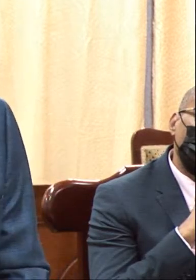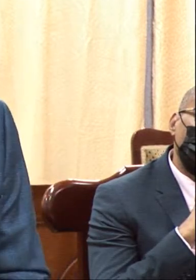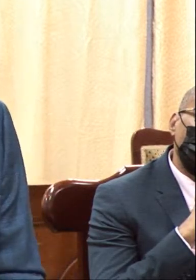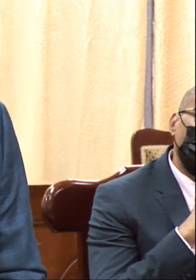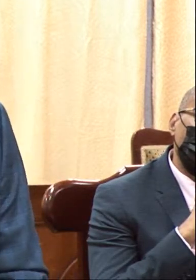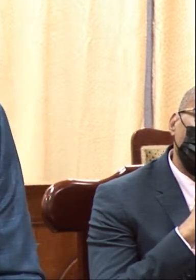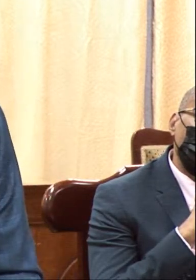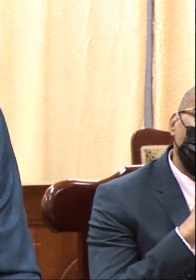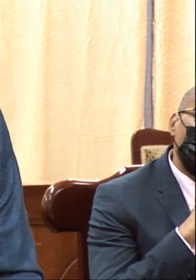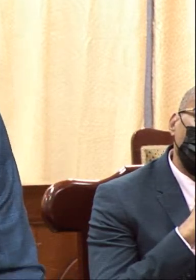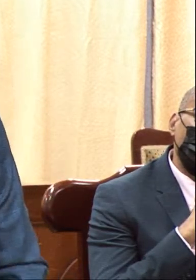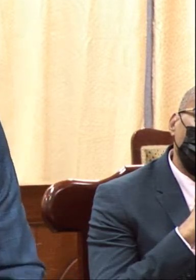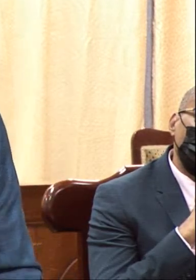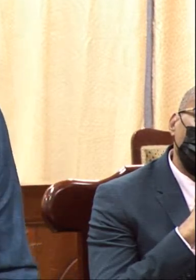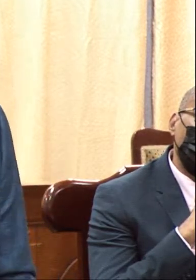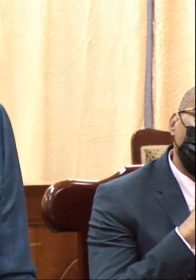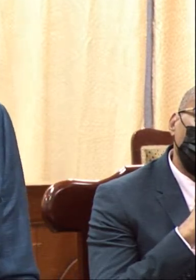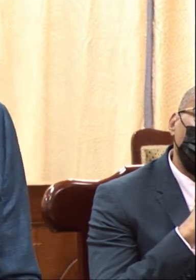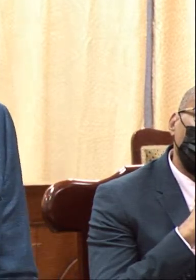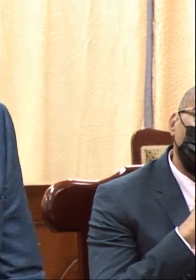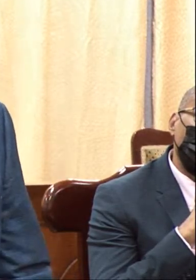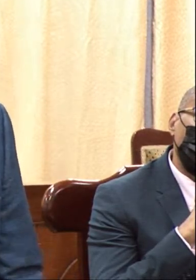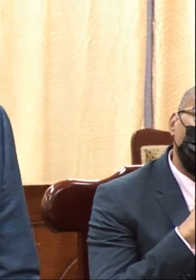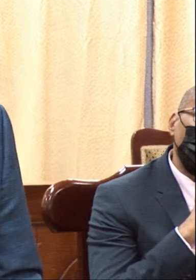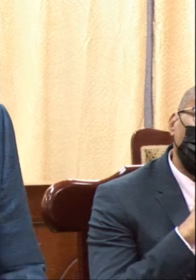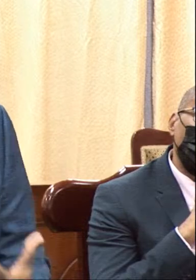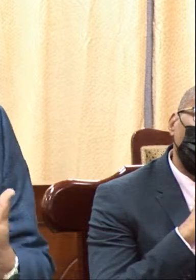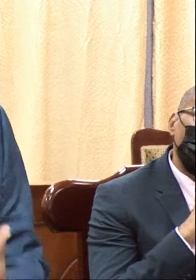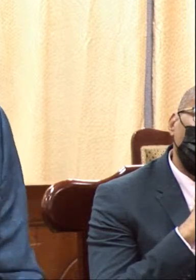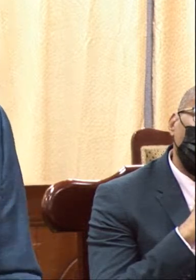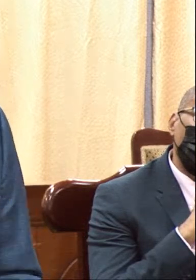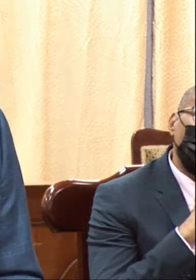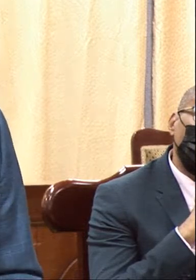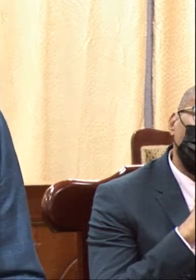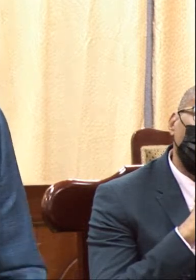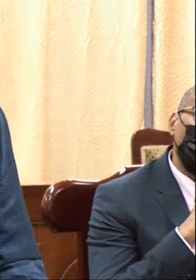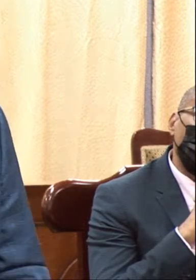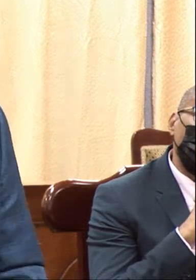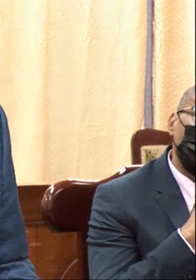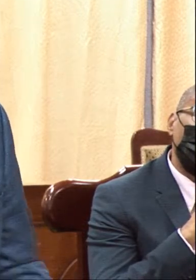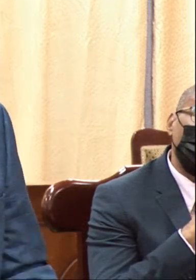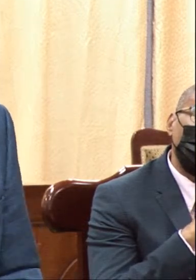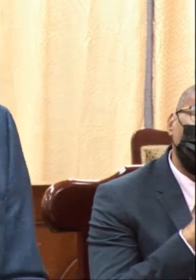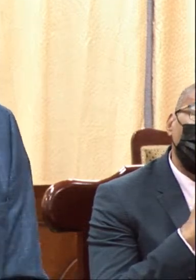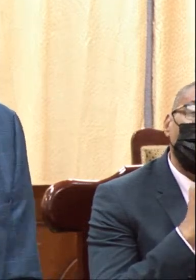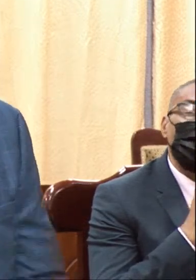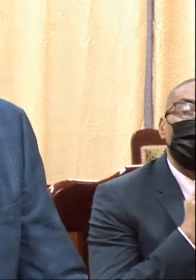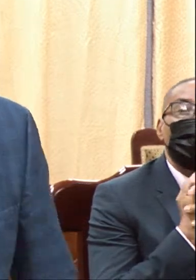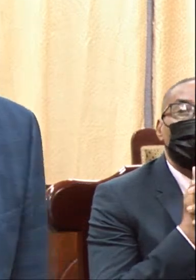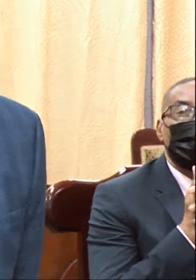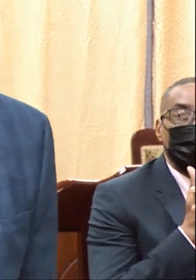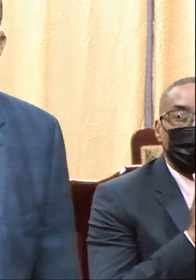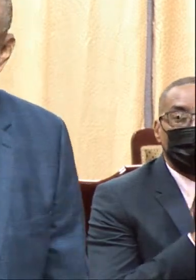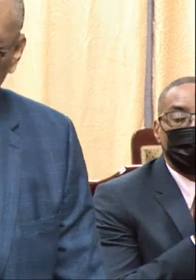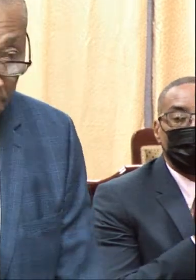this courtesy, even if it came at 10 o'clock. Not a problem. What I'm asking about is the use of time and not the order of heads.